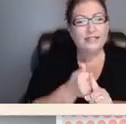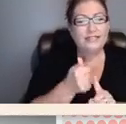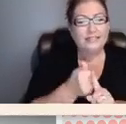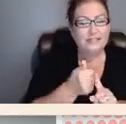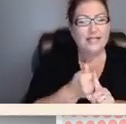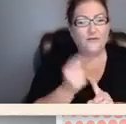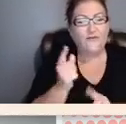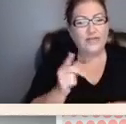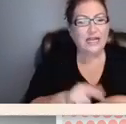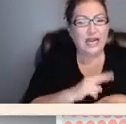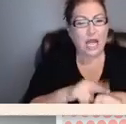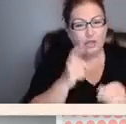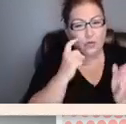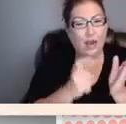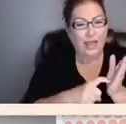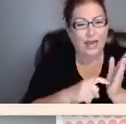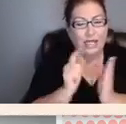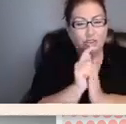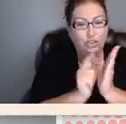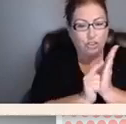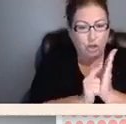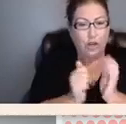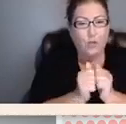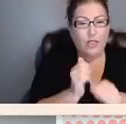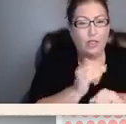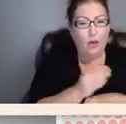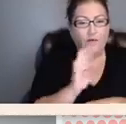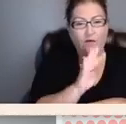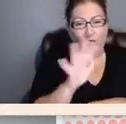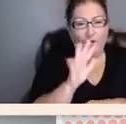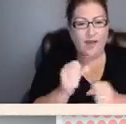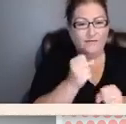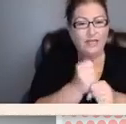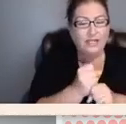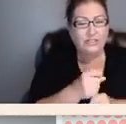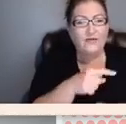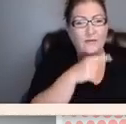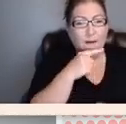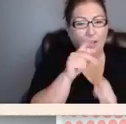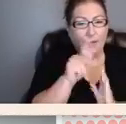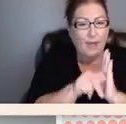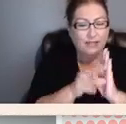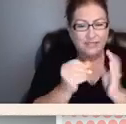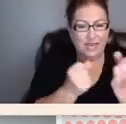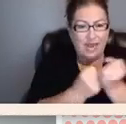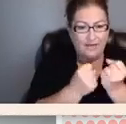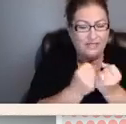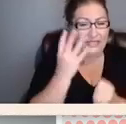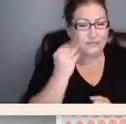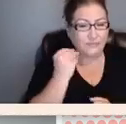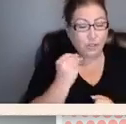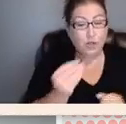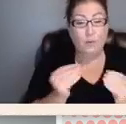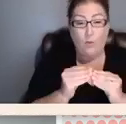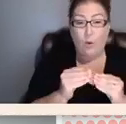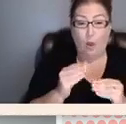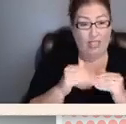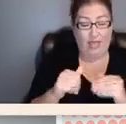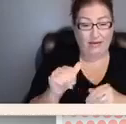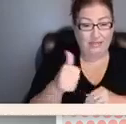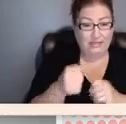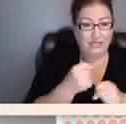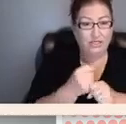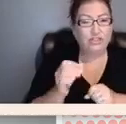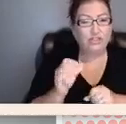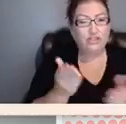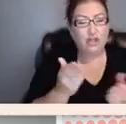nationally recognized attorney with over 45 years of public policy and advocacy experience. For more than a decade, he served as staff director and